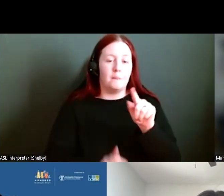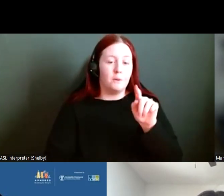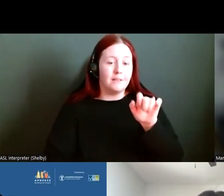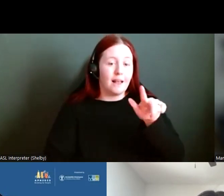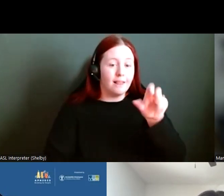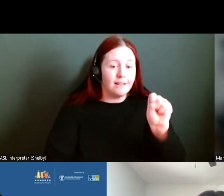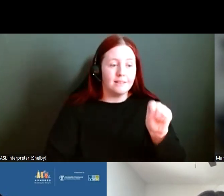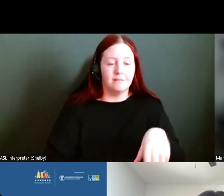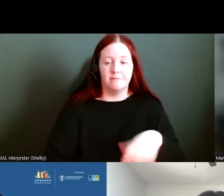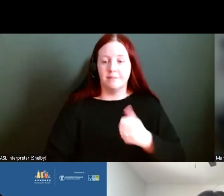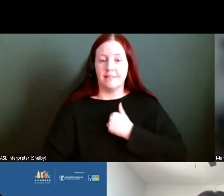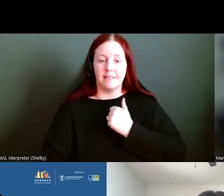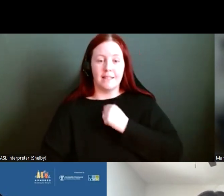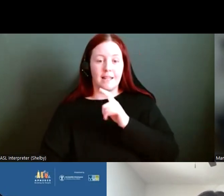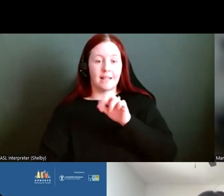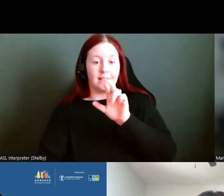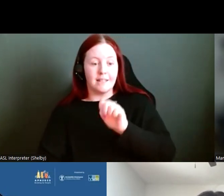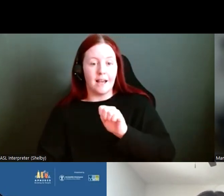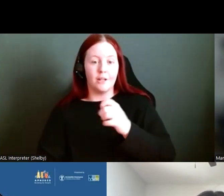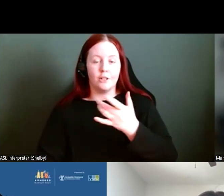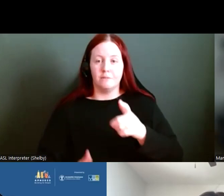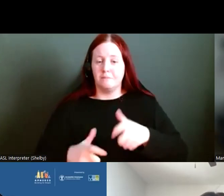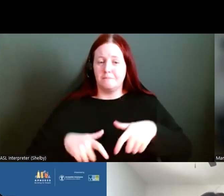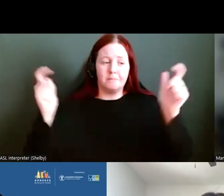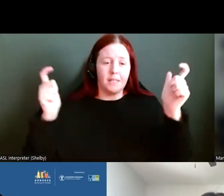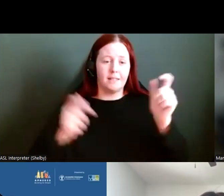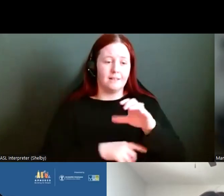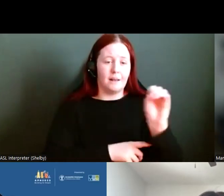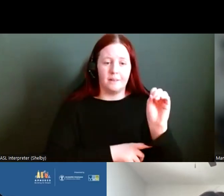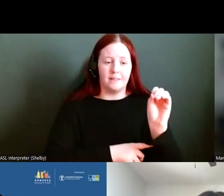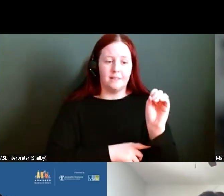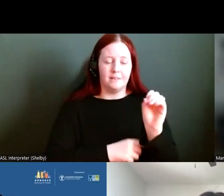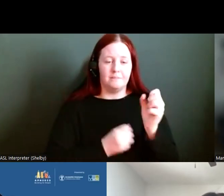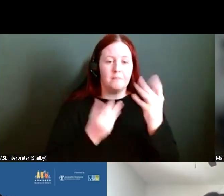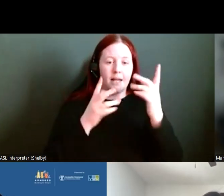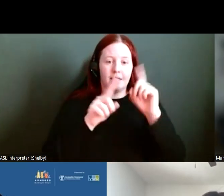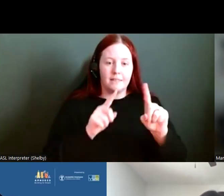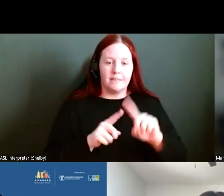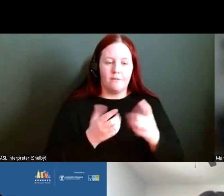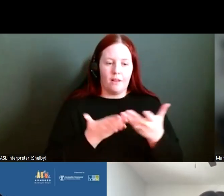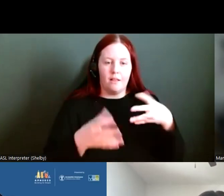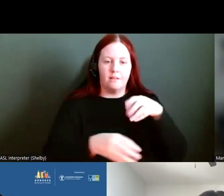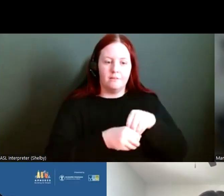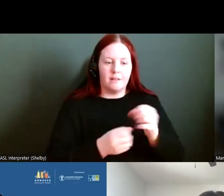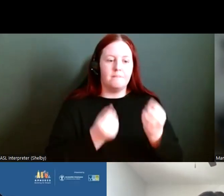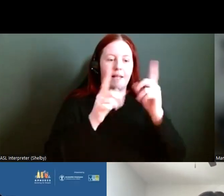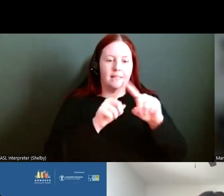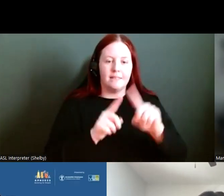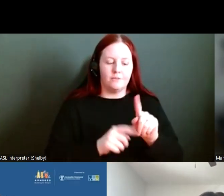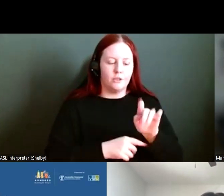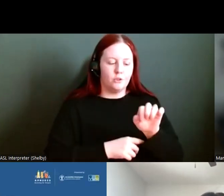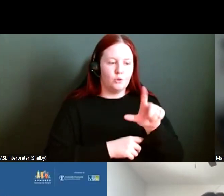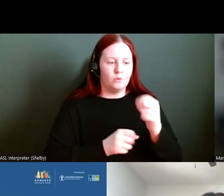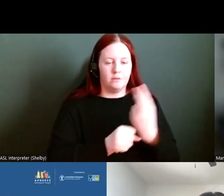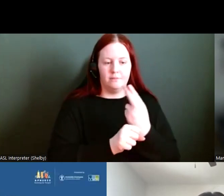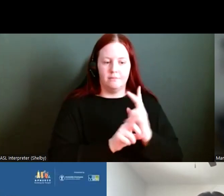that's huge, have many different moving parts, and there are so many different types of tools that they already have,